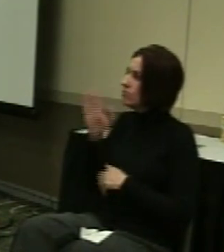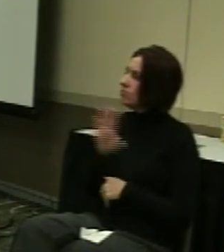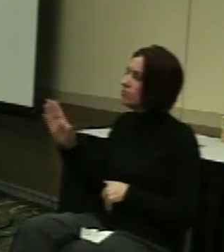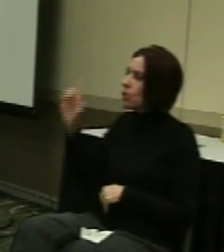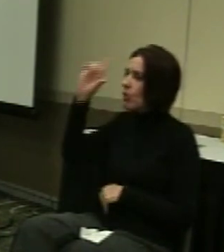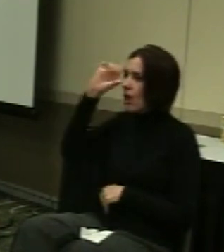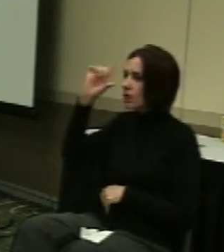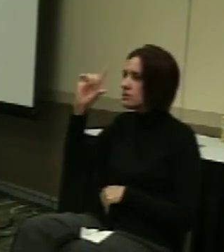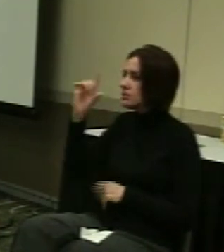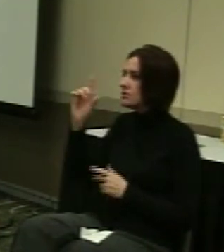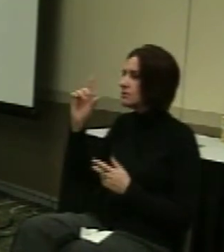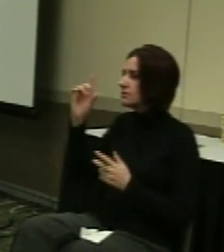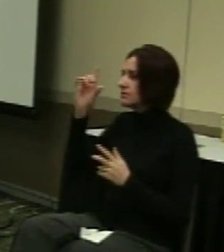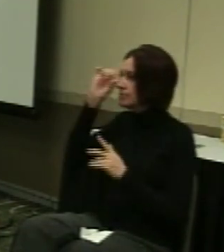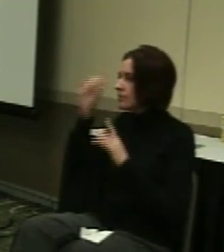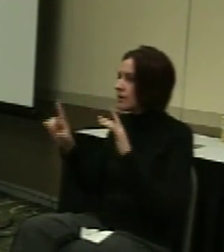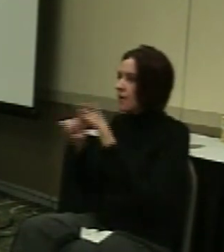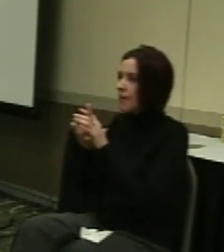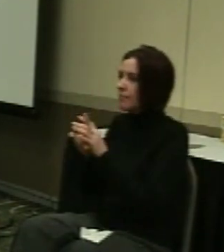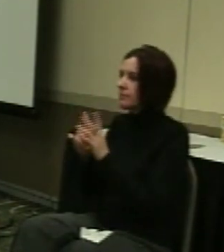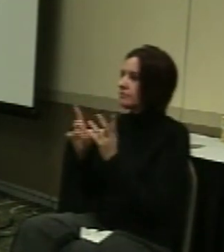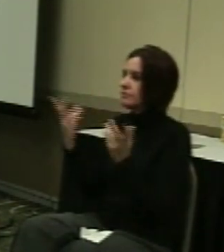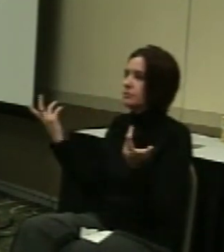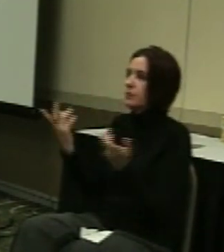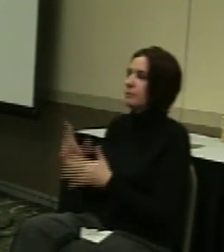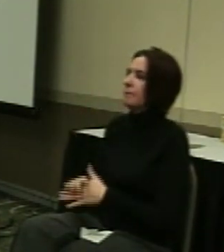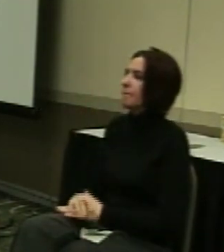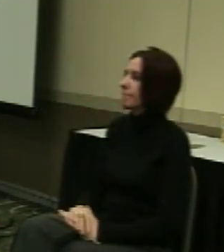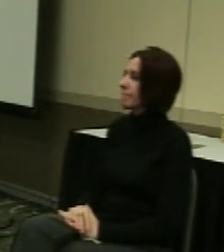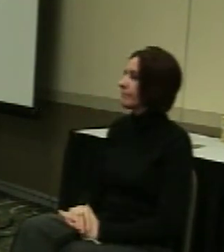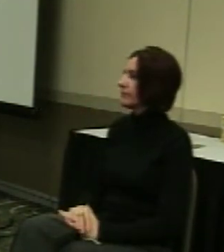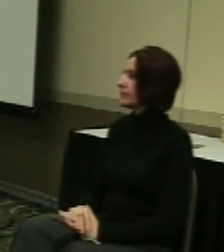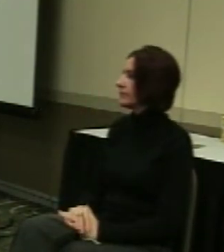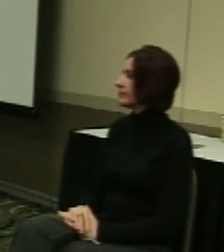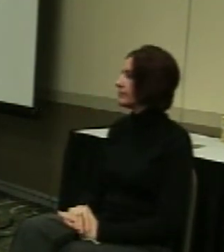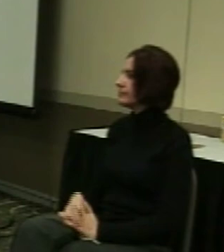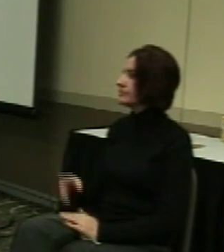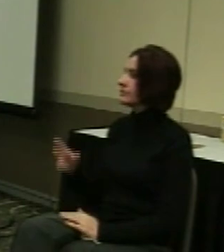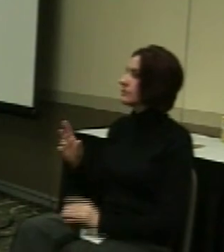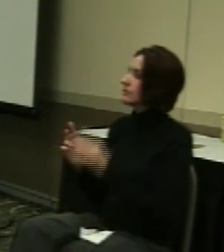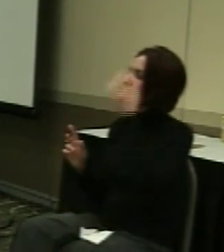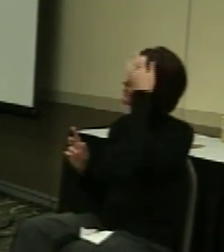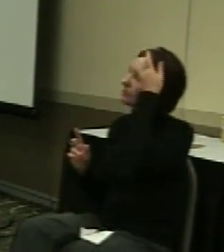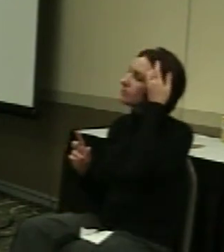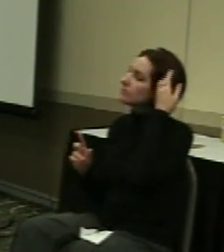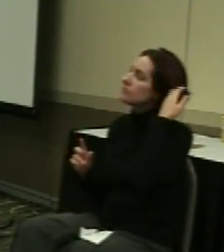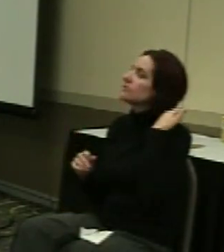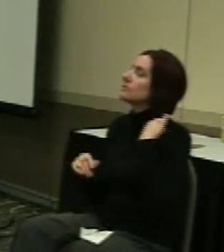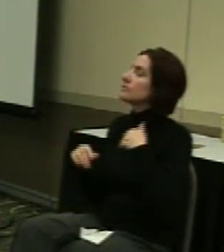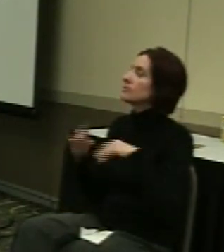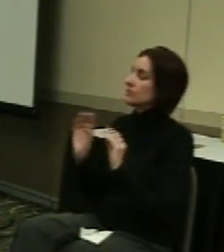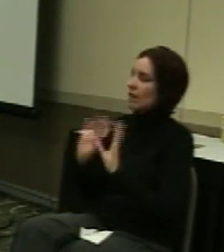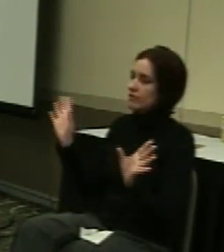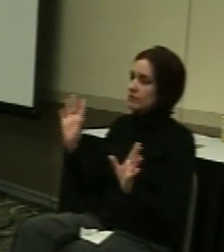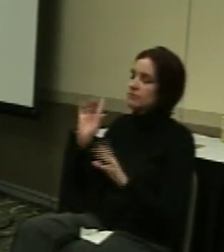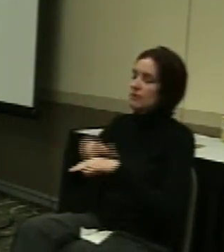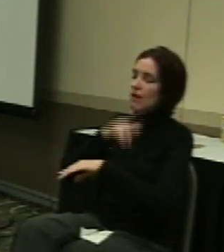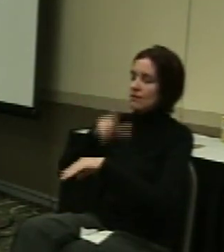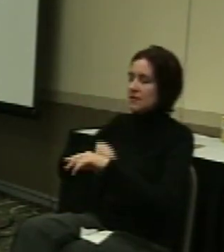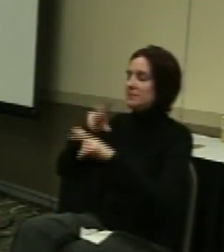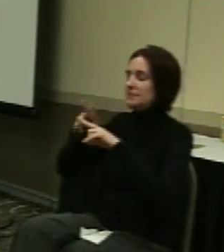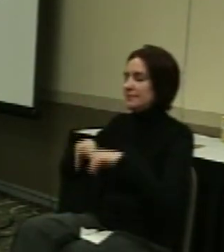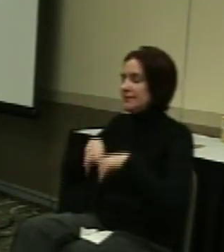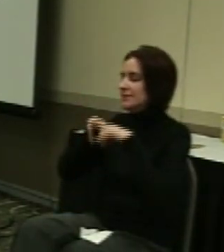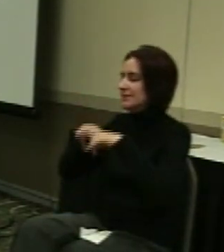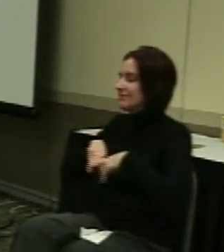that kind of come to your minds? What are, obviously it's been a while sitting down here, I know very well,